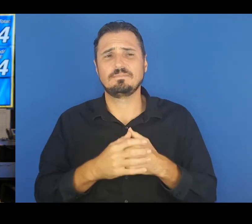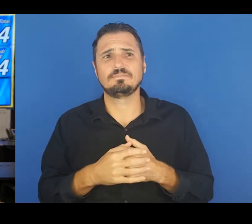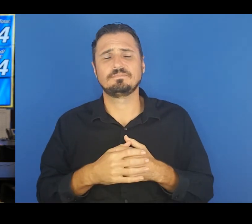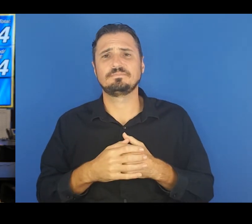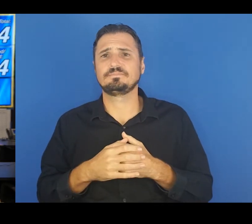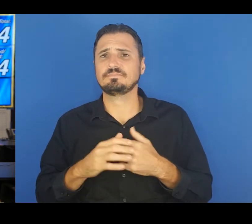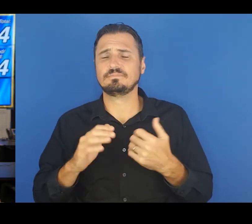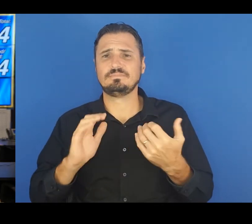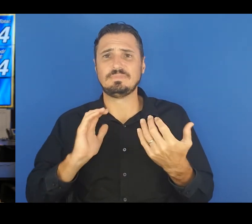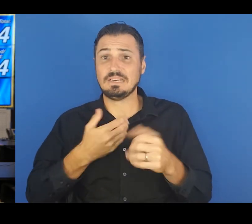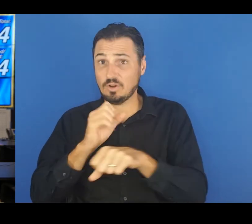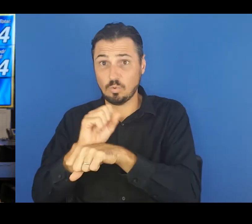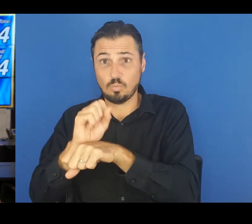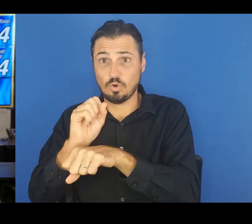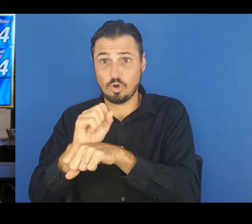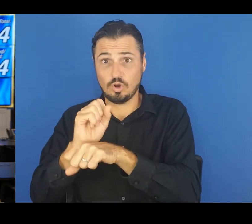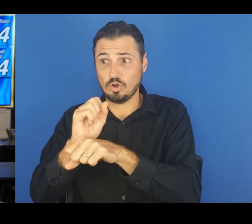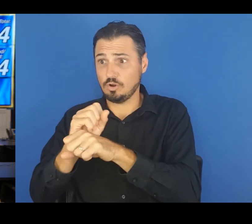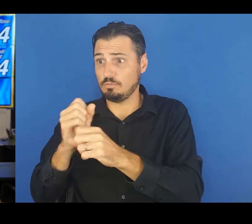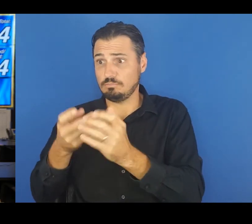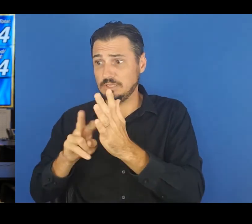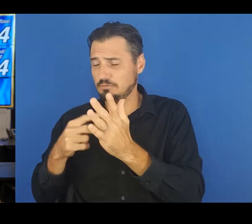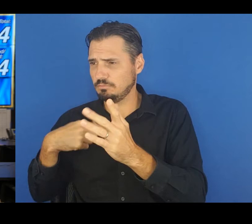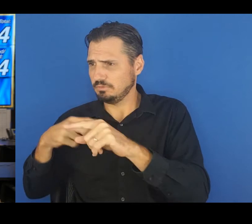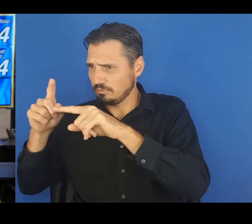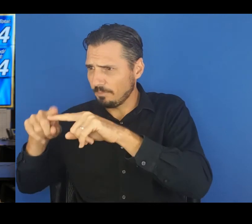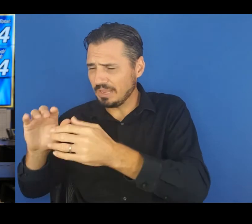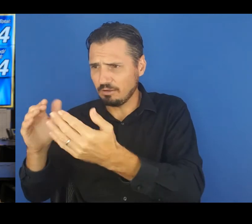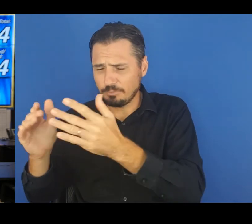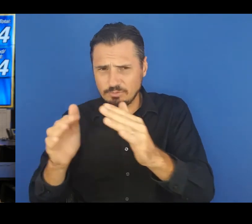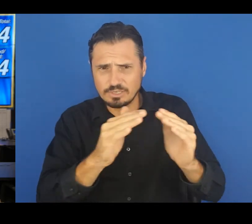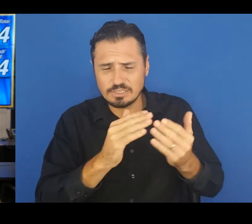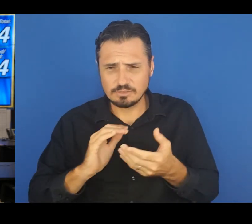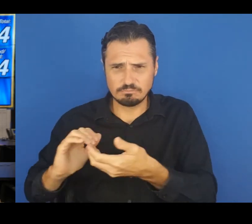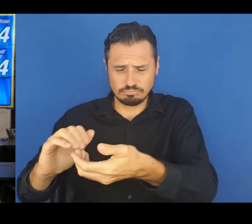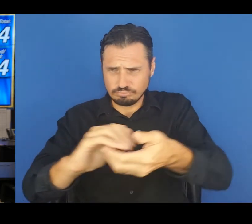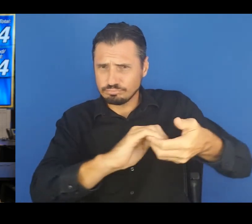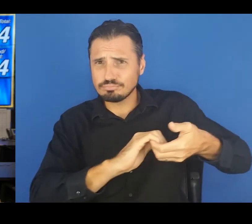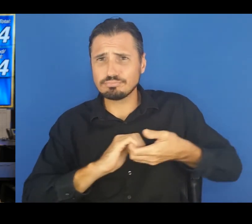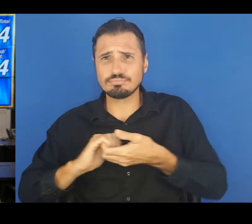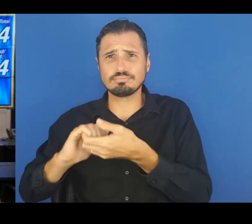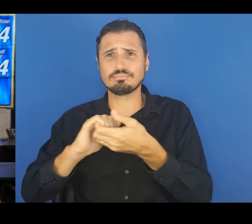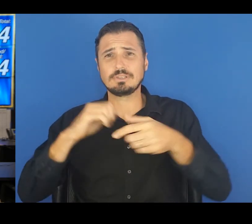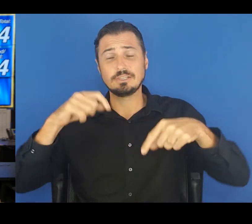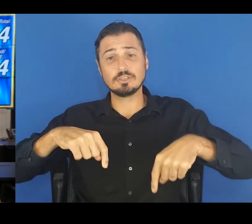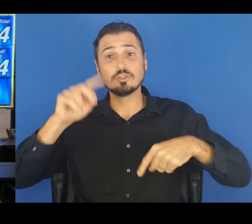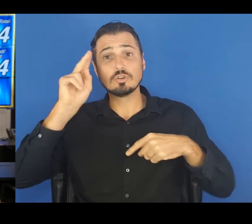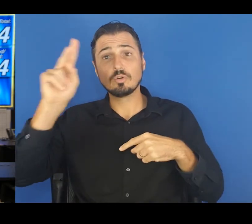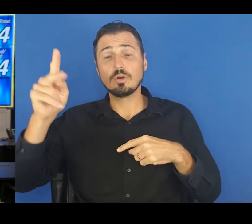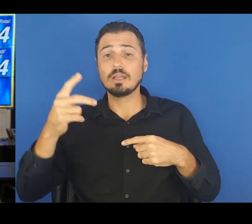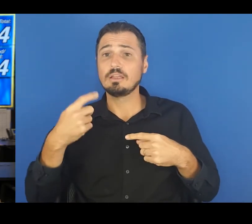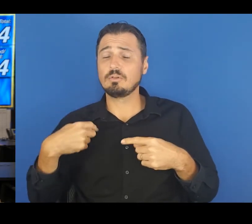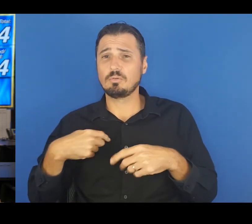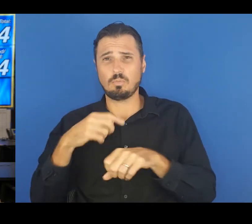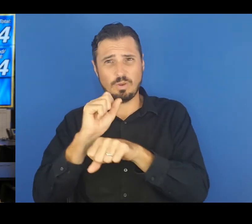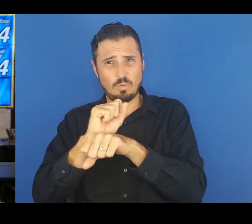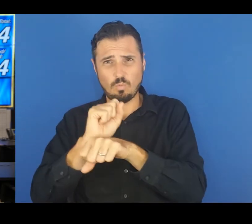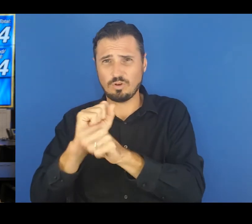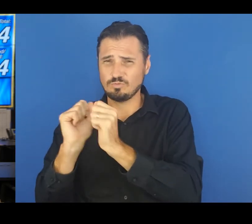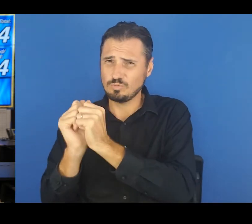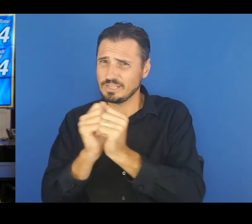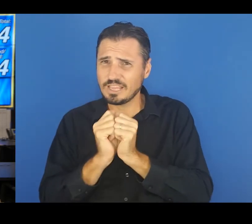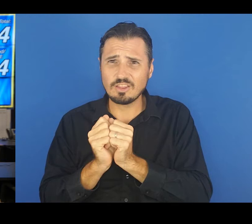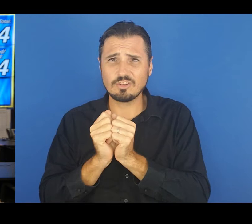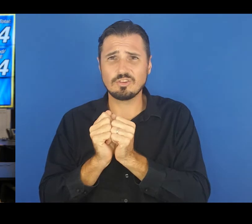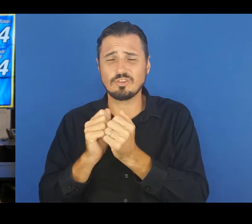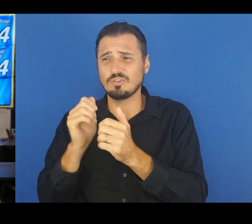alone. Our work is collaborative and community-based. On Kauai, we are exceptionally fortunate to have worked arm in arm